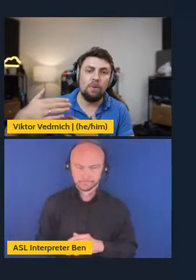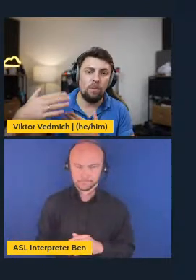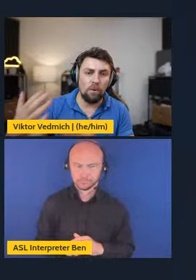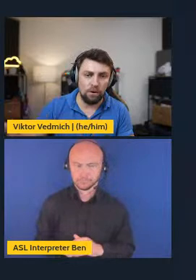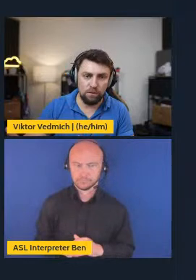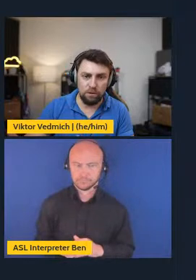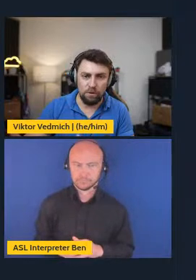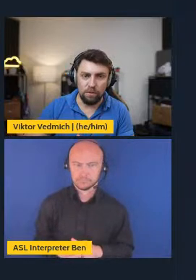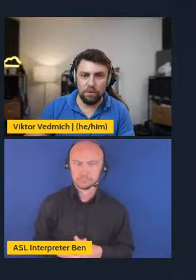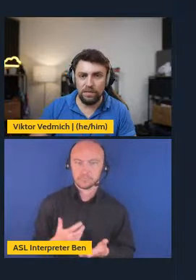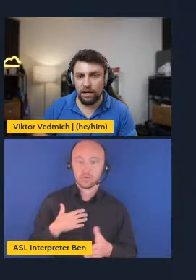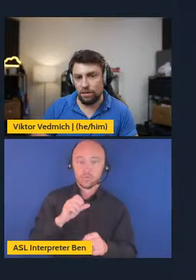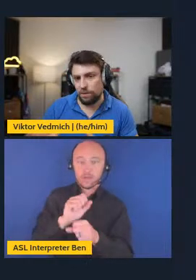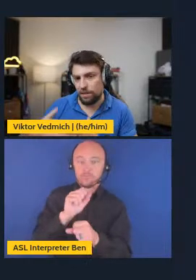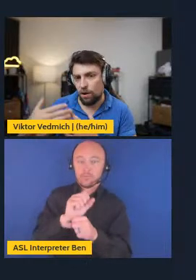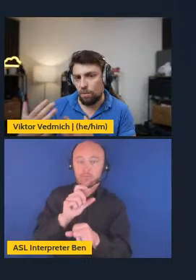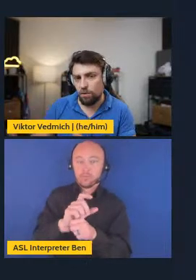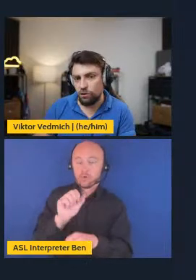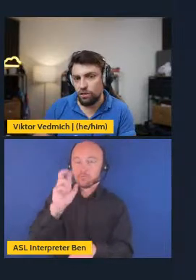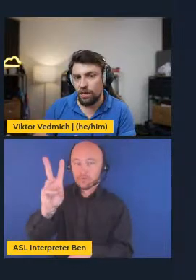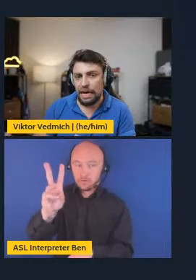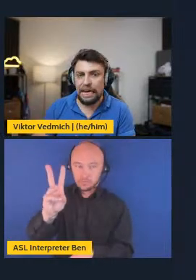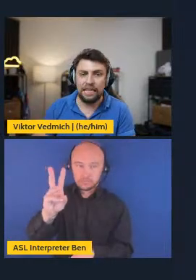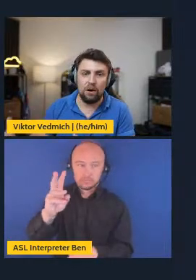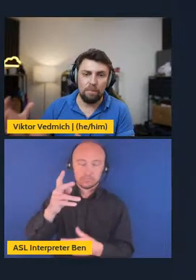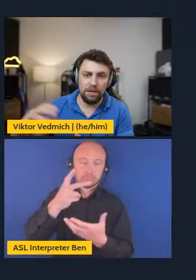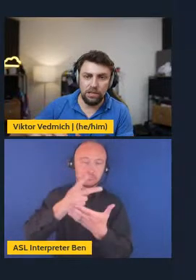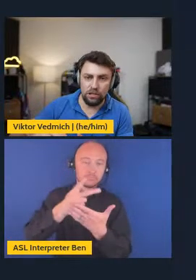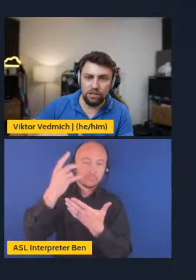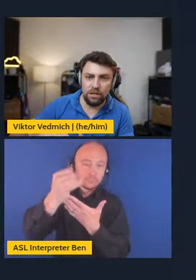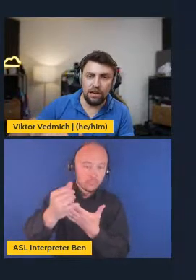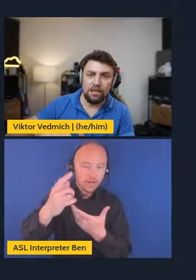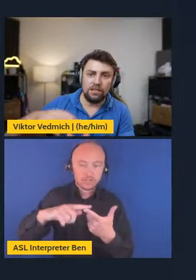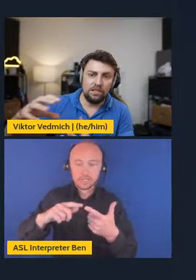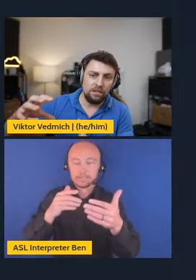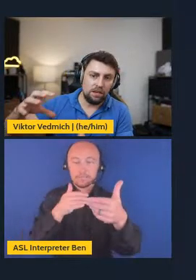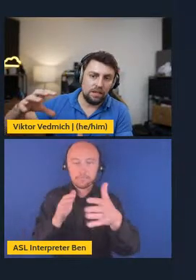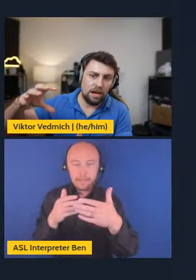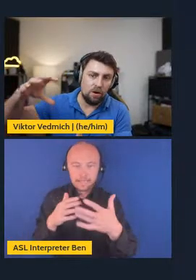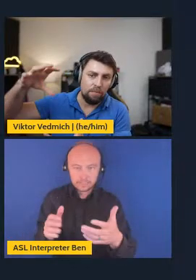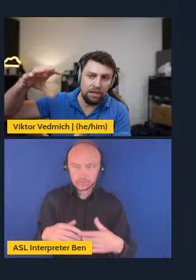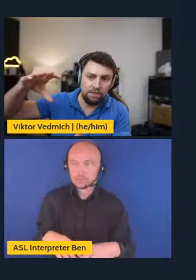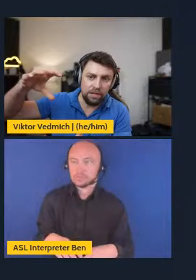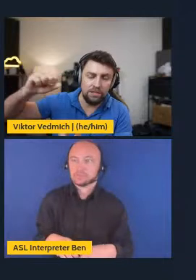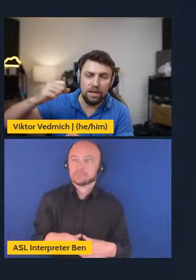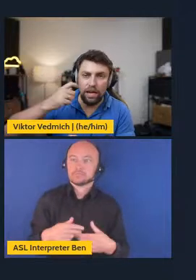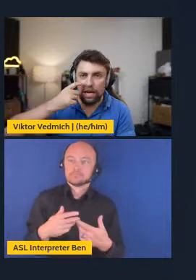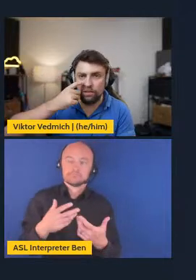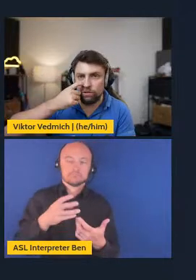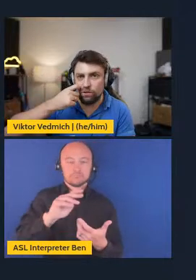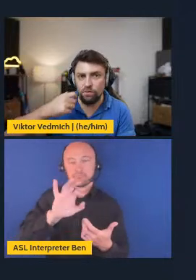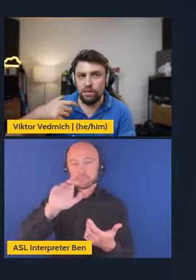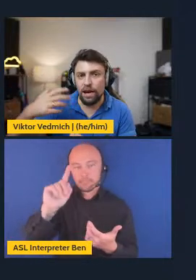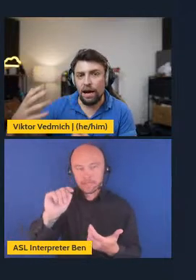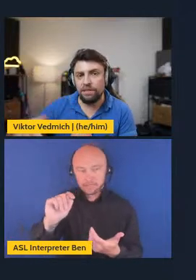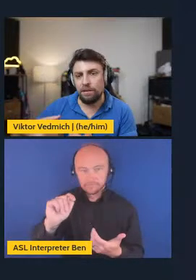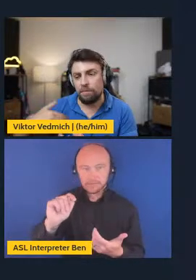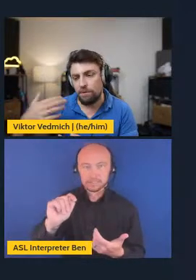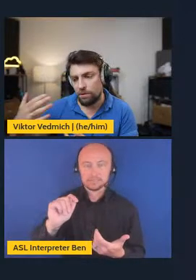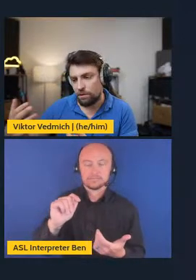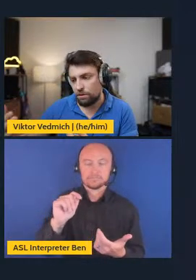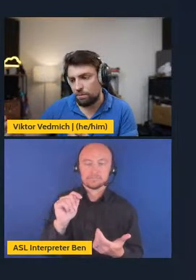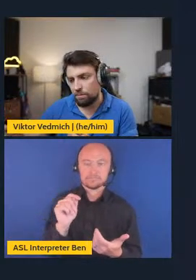our workflow. We started with our project, add our packages, since get our manifest, and through the